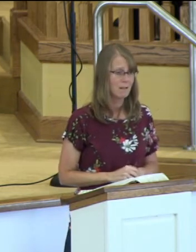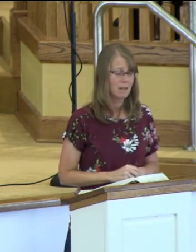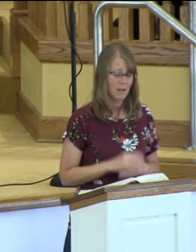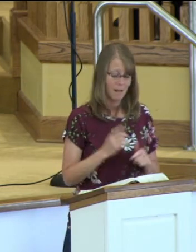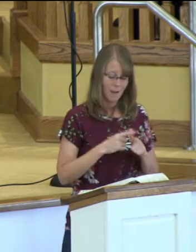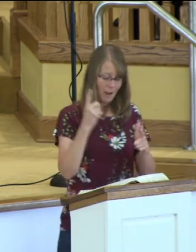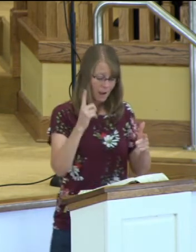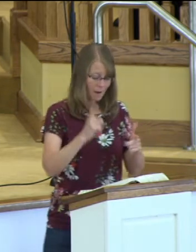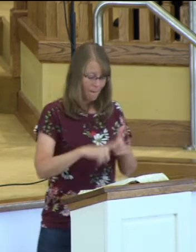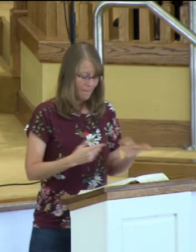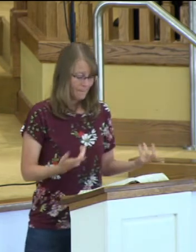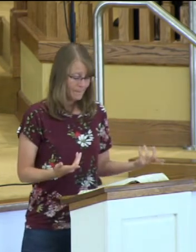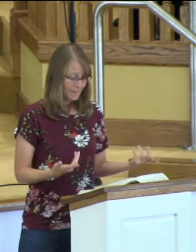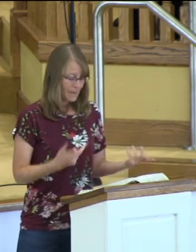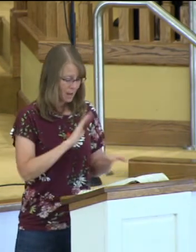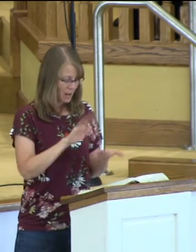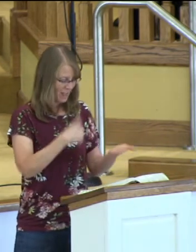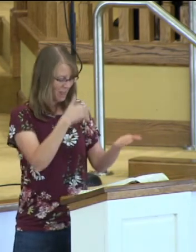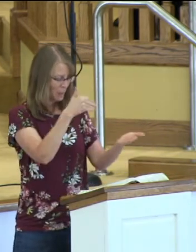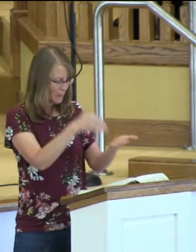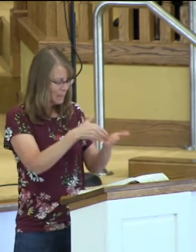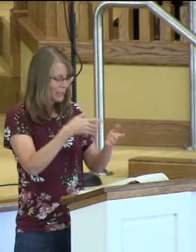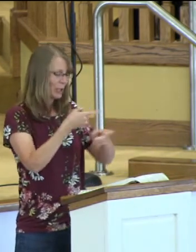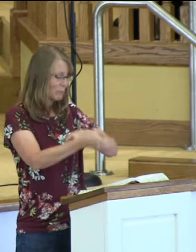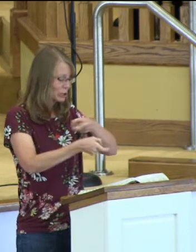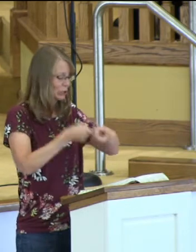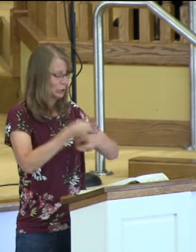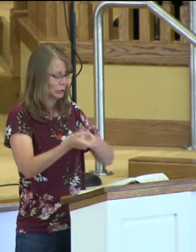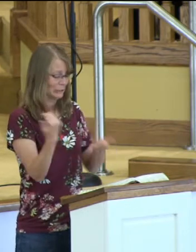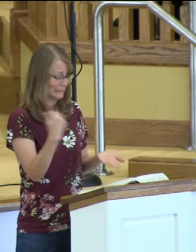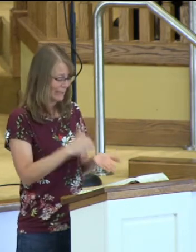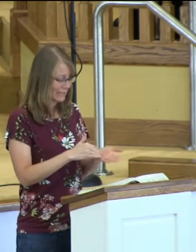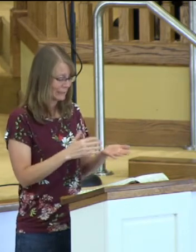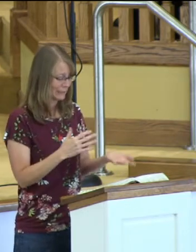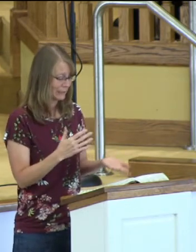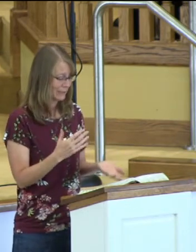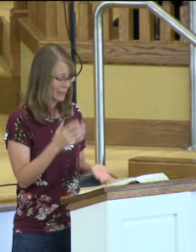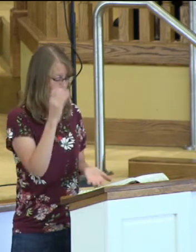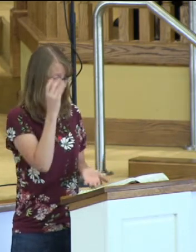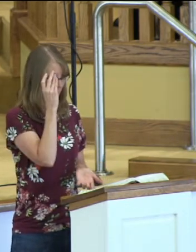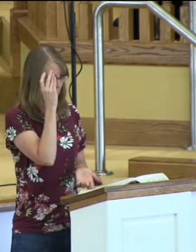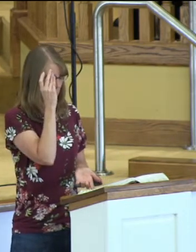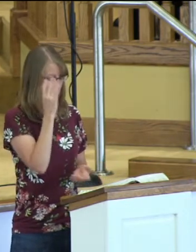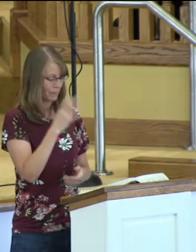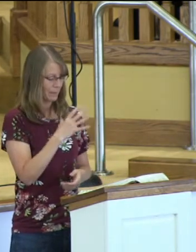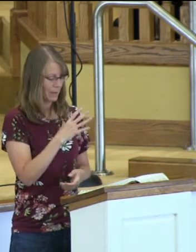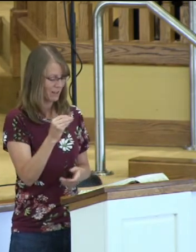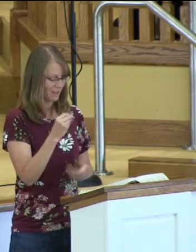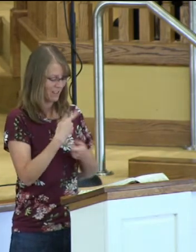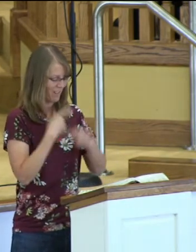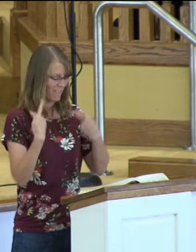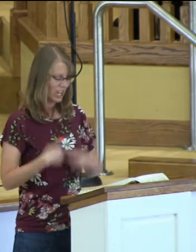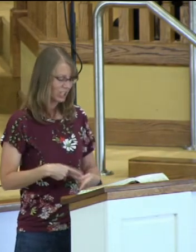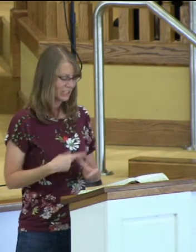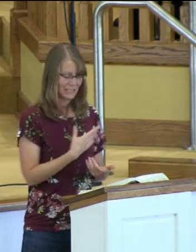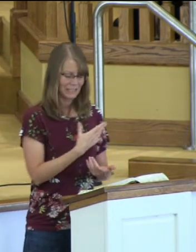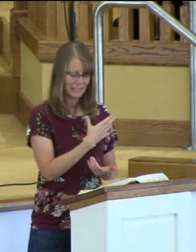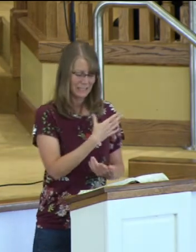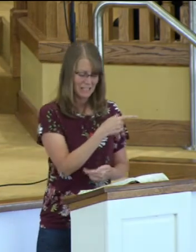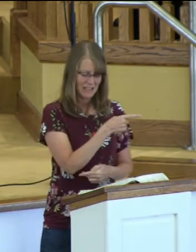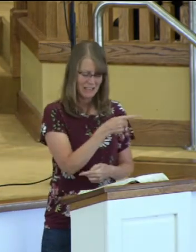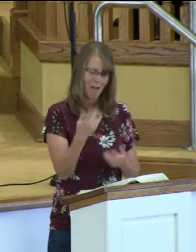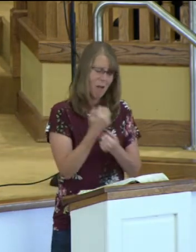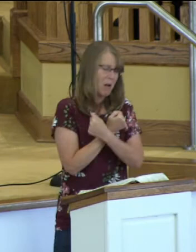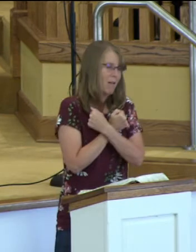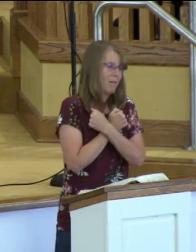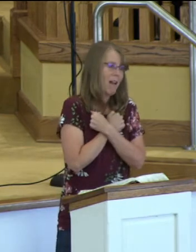And then they're in the midst of this trial again. I mean, I tell you, that Sanhedrin, the Pharisees and the Sadducees, they love